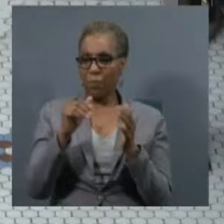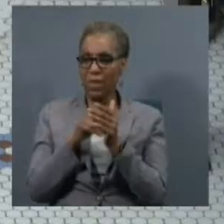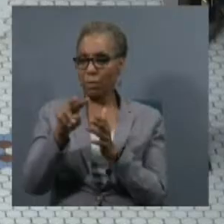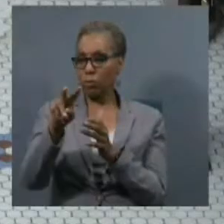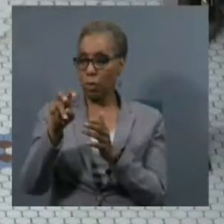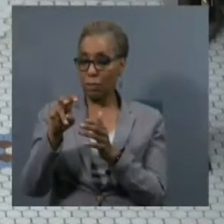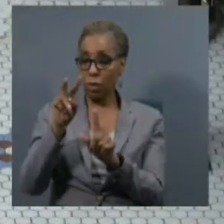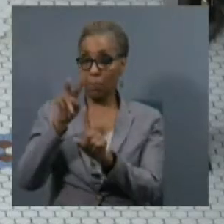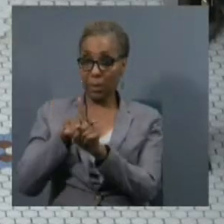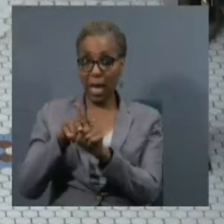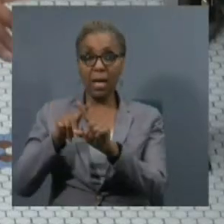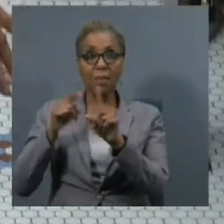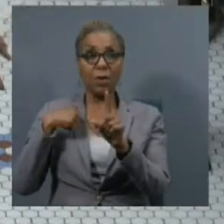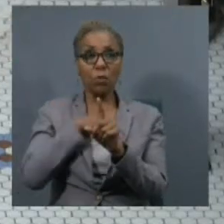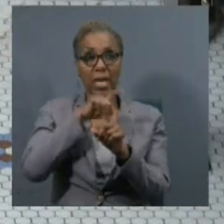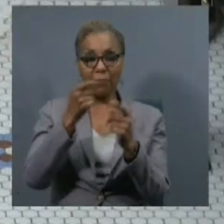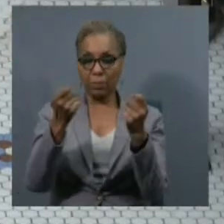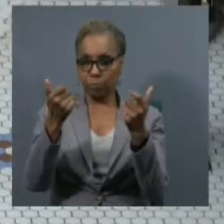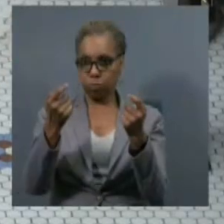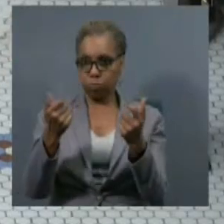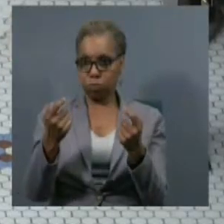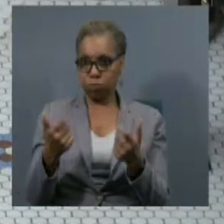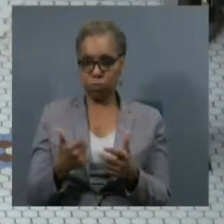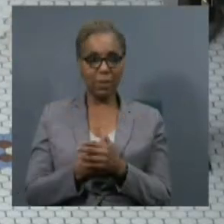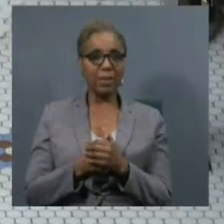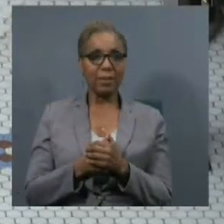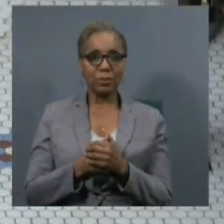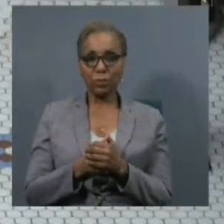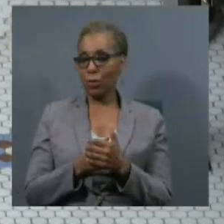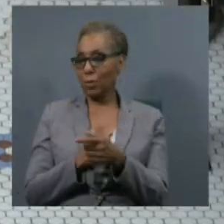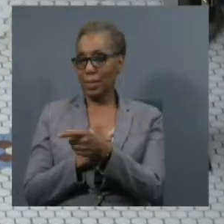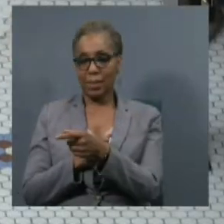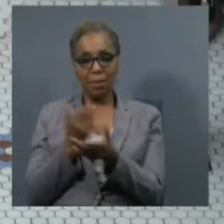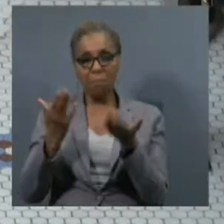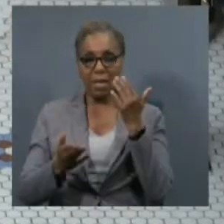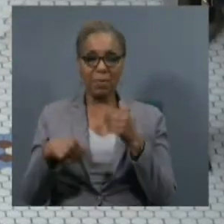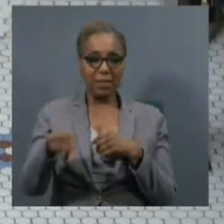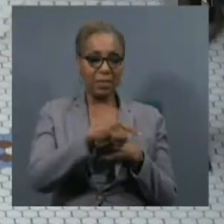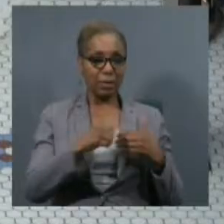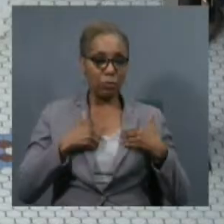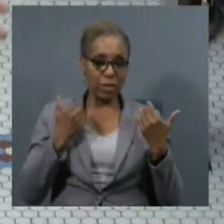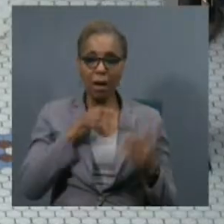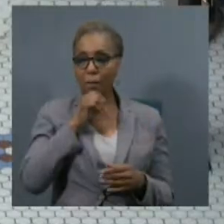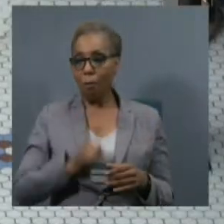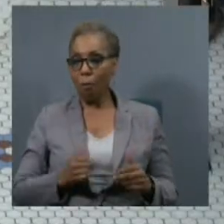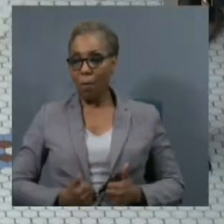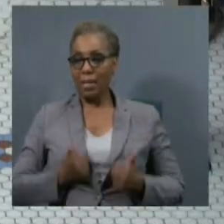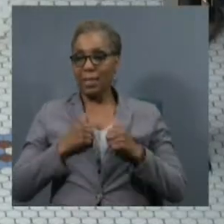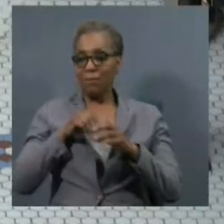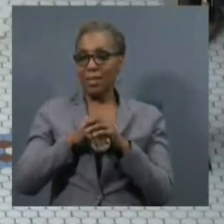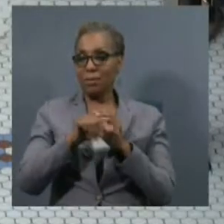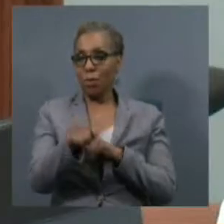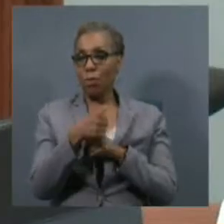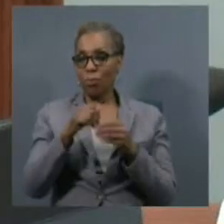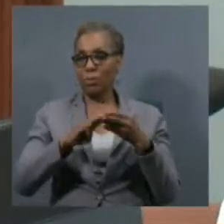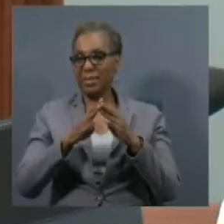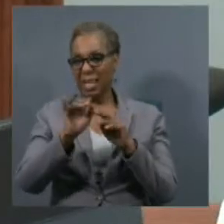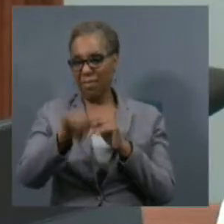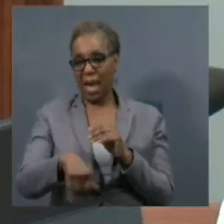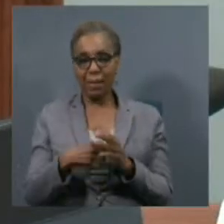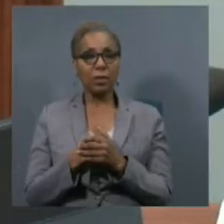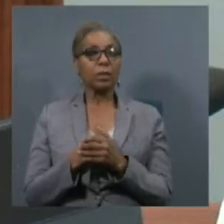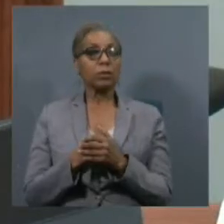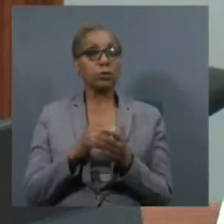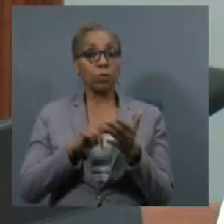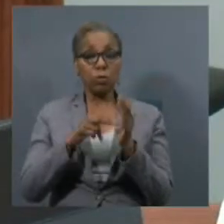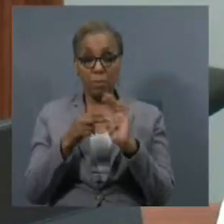who applied. We have to weed out all of those that don't qualify. They may be too young, too old, live in another city, things of that sort. So you're